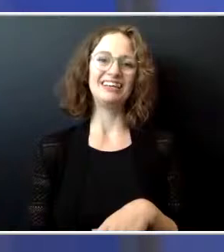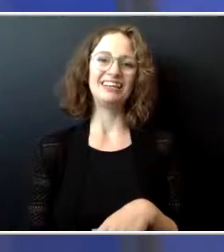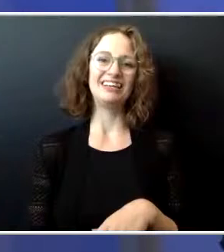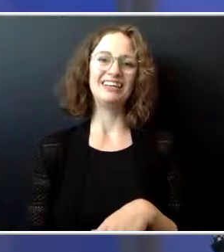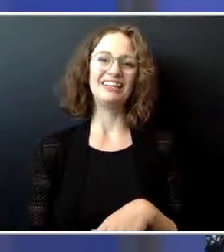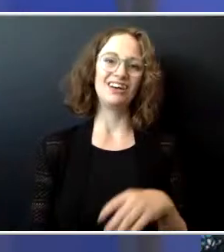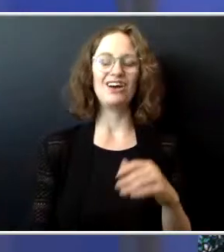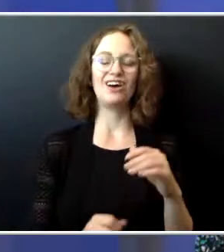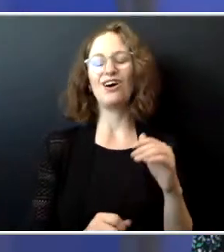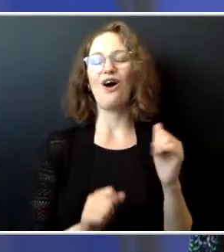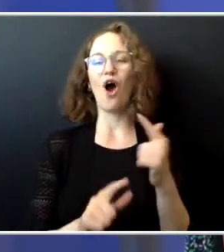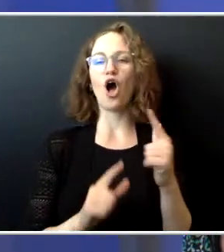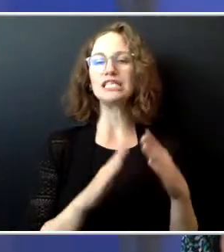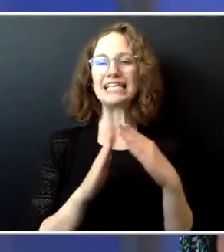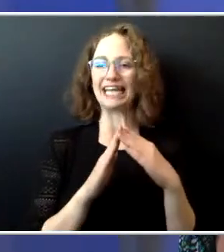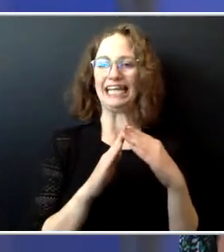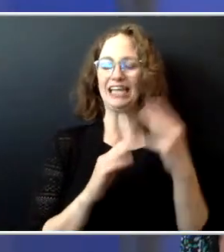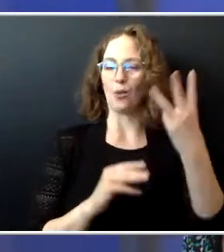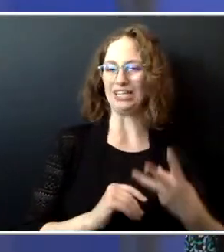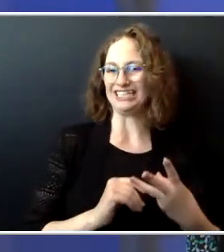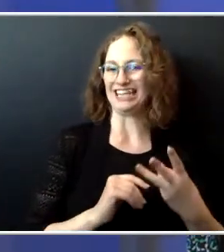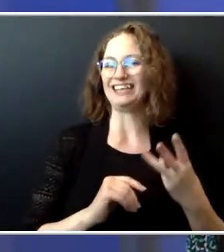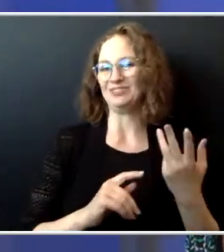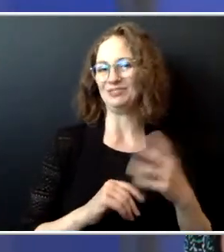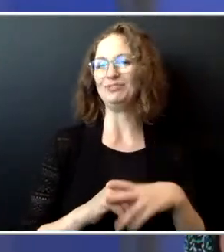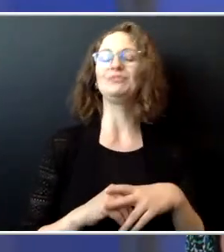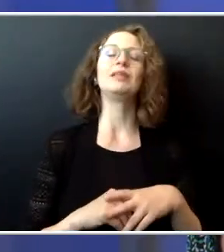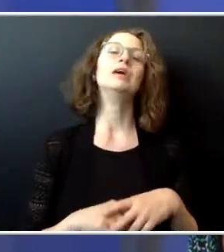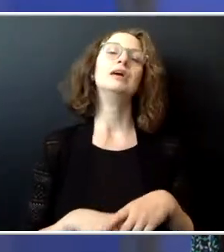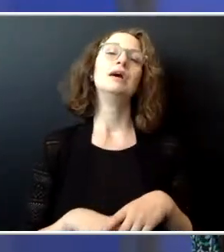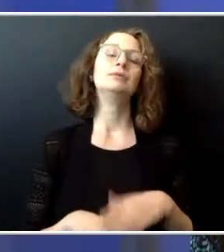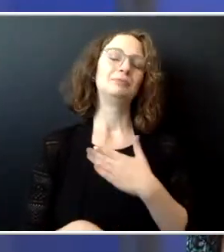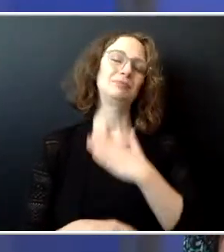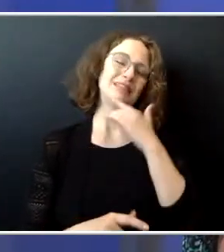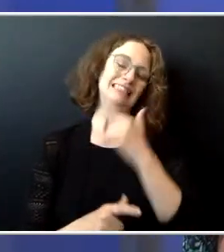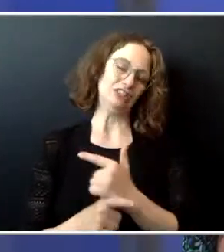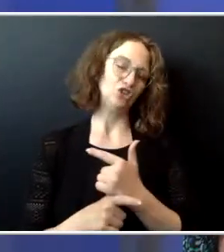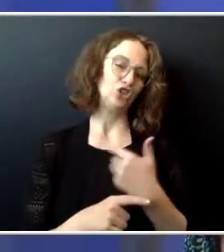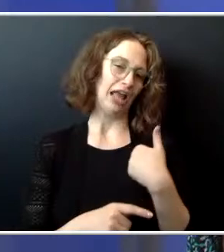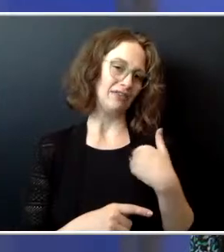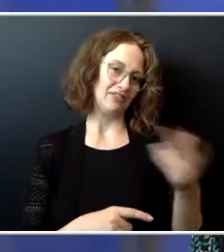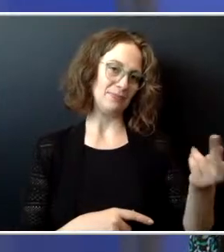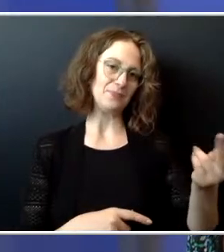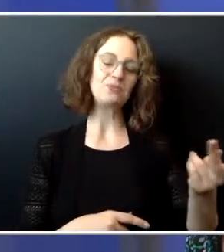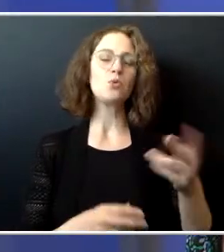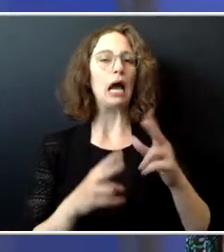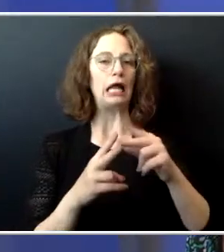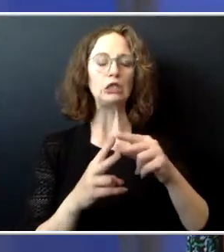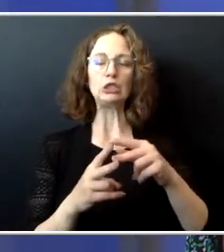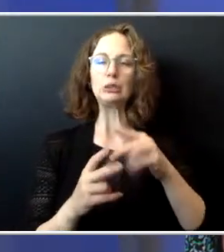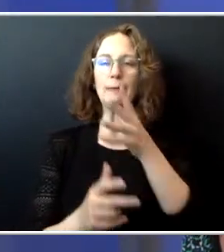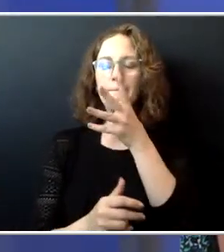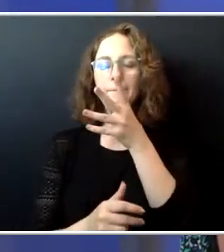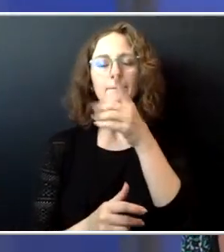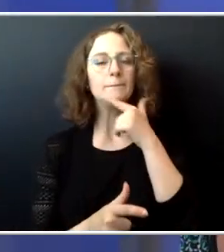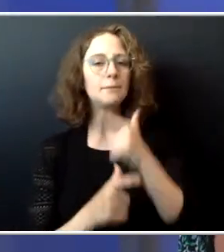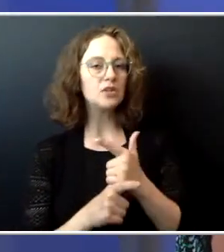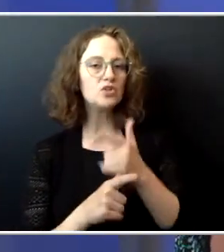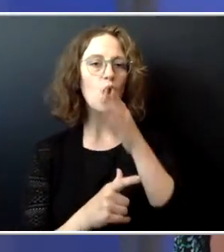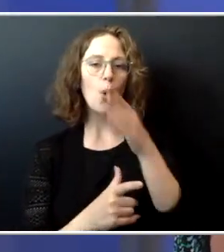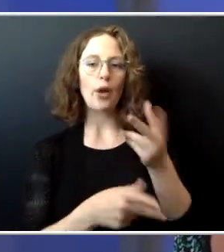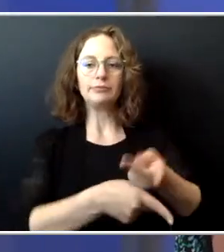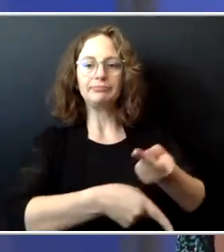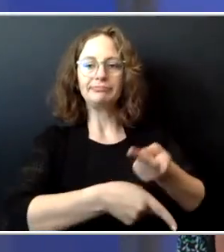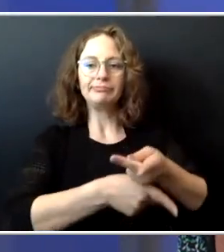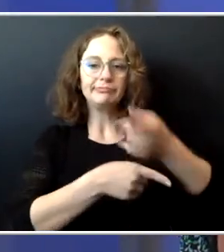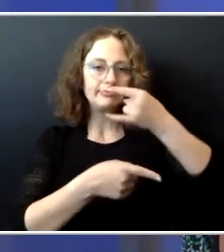Good. So my sister has them. So either my mom or my sister will take care of them during the day or something, and then